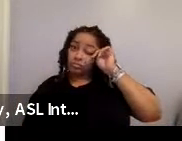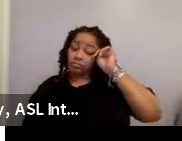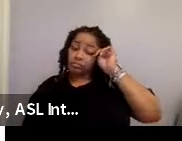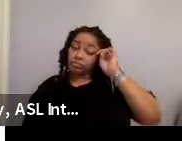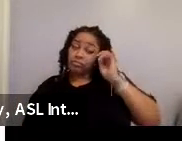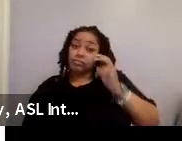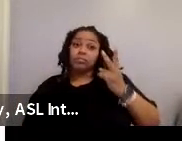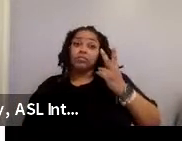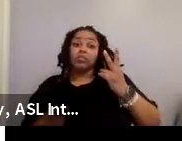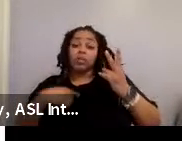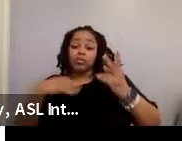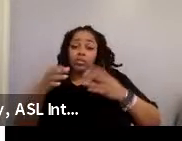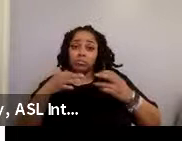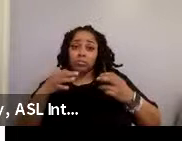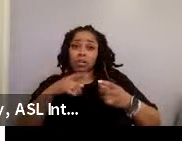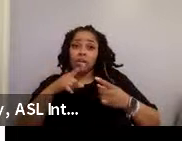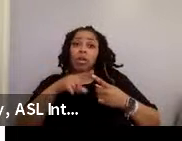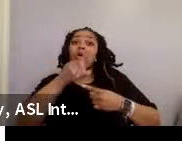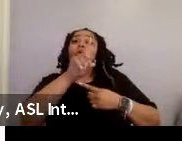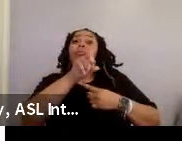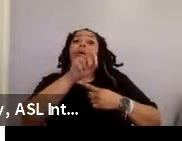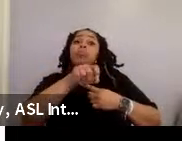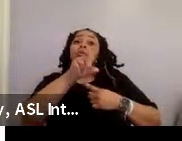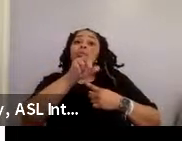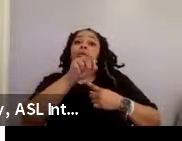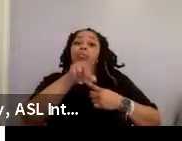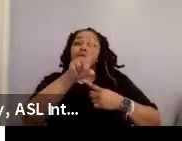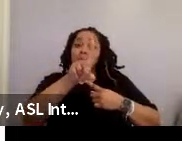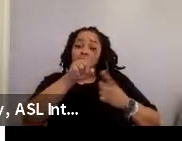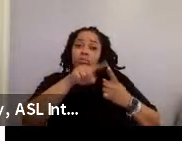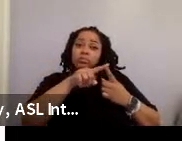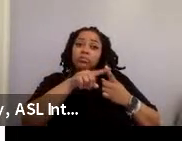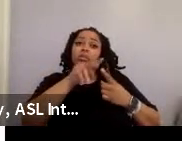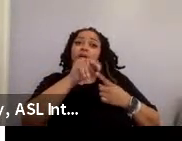going to mention here is 1.1.1.